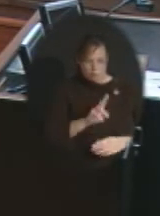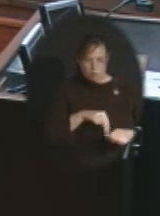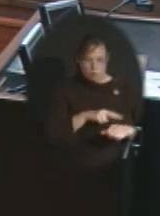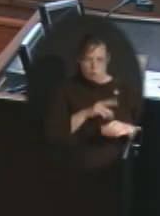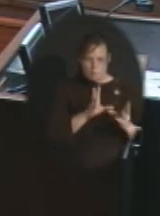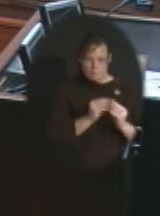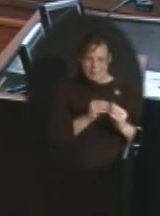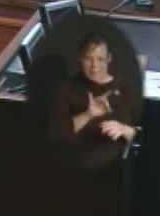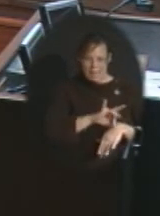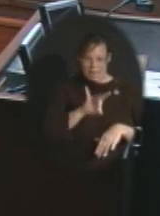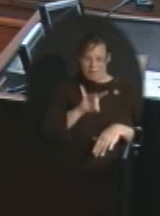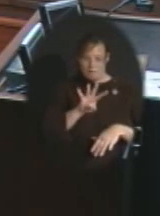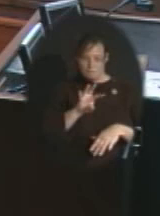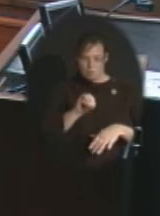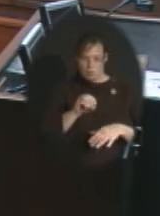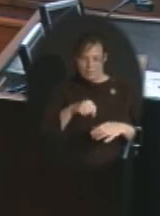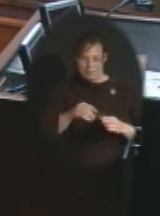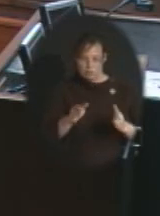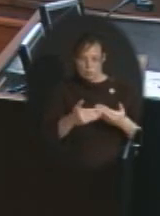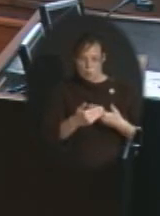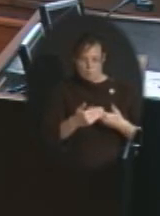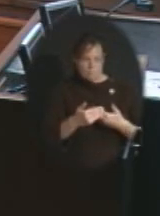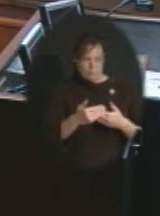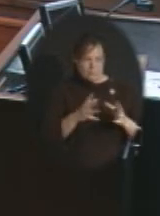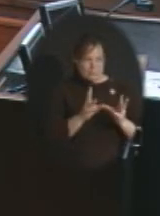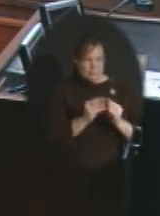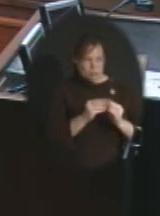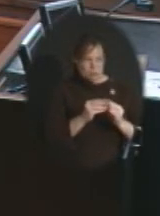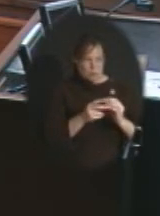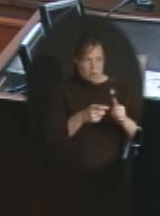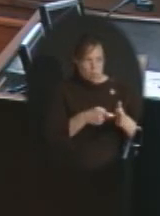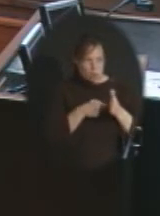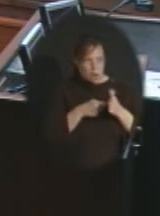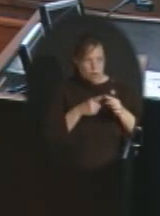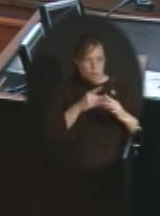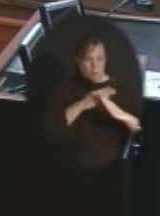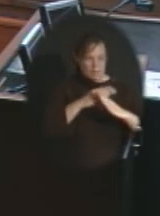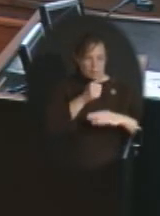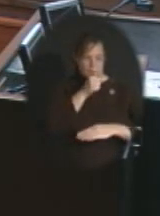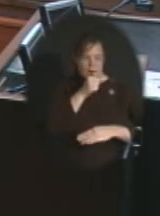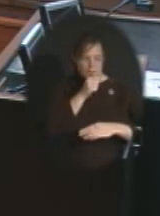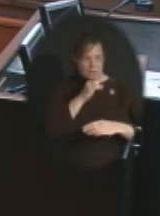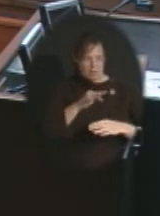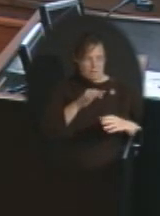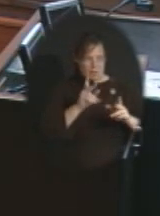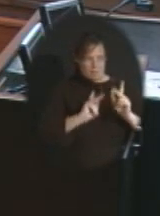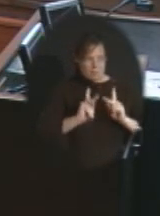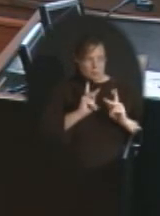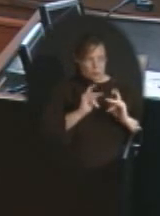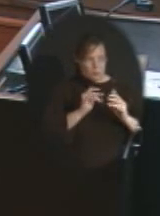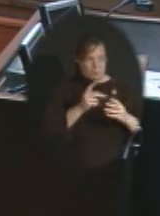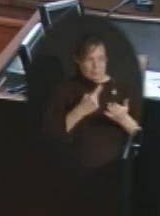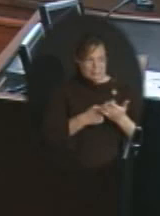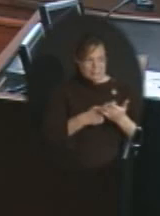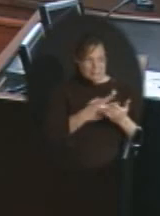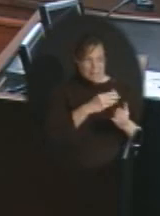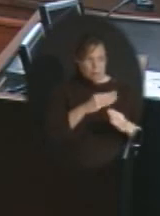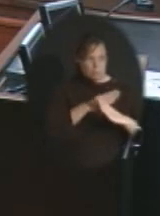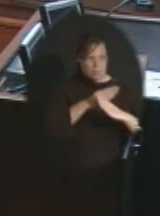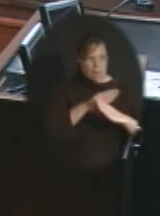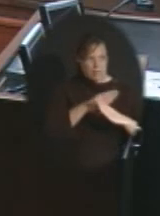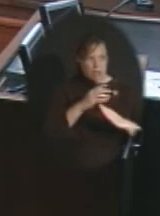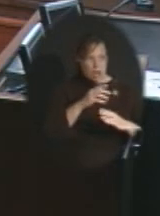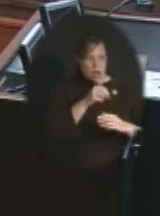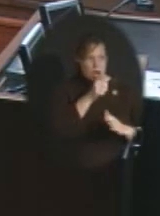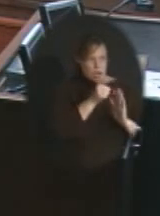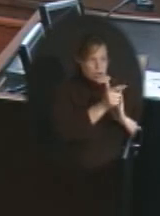at 8:40 p.m. in this room. The executive session is required in order to protect the privacy interests of the individuals to be discussed and to protect